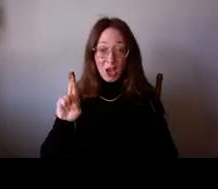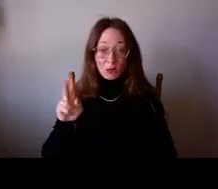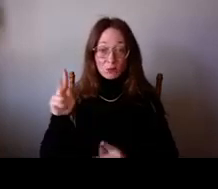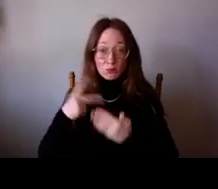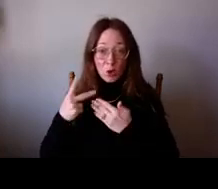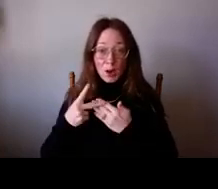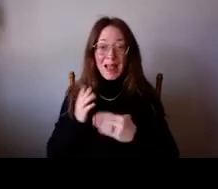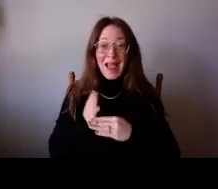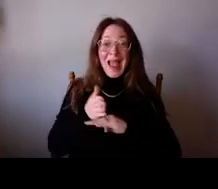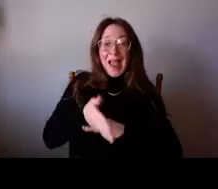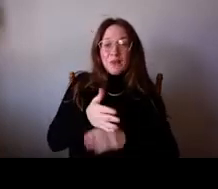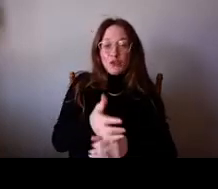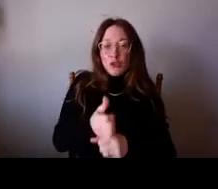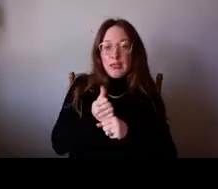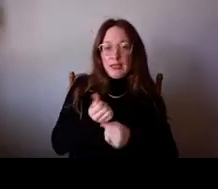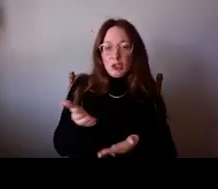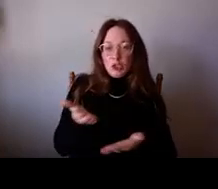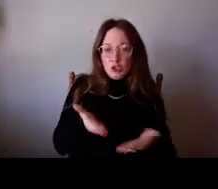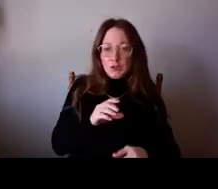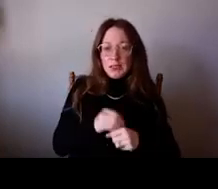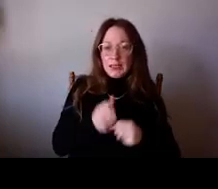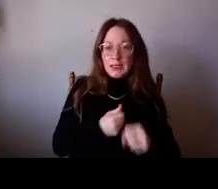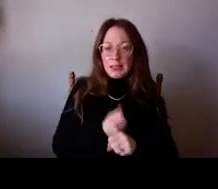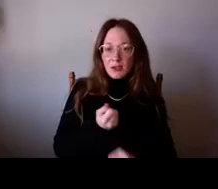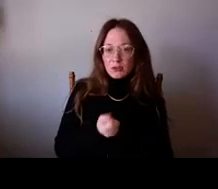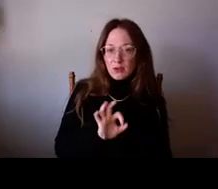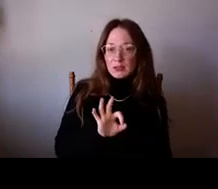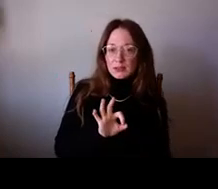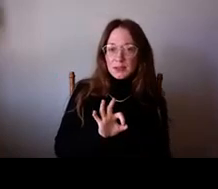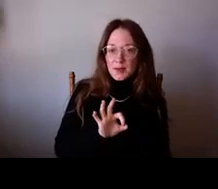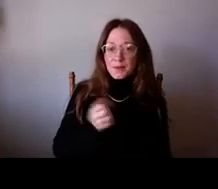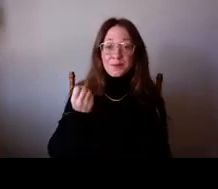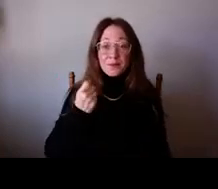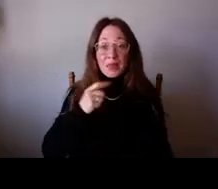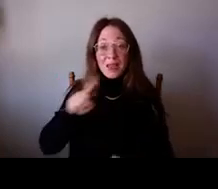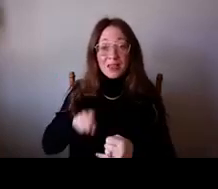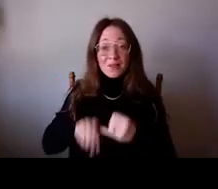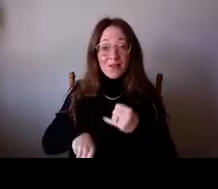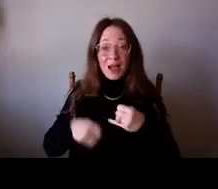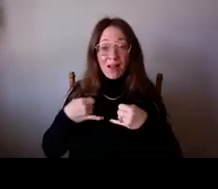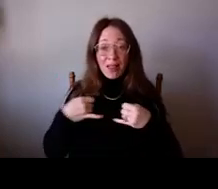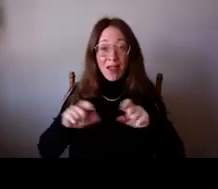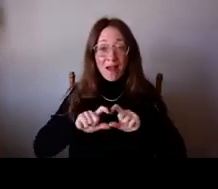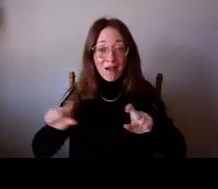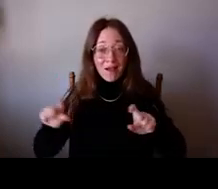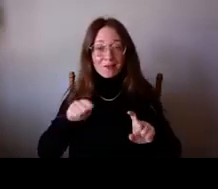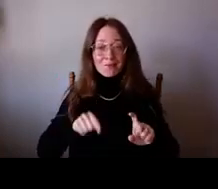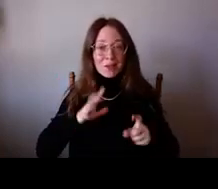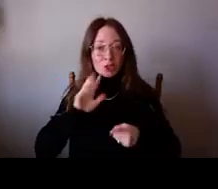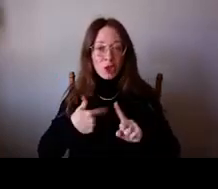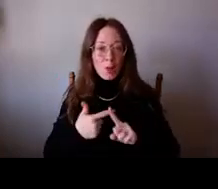in program year 19. The final line on this slide reflects the